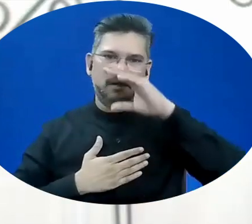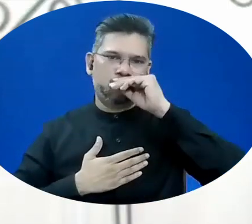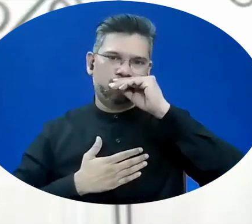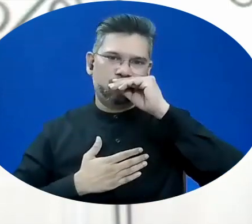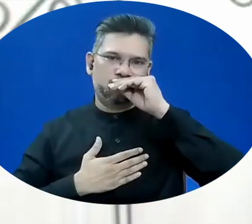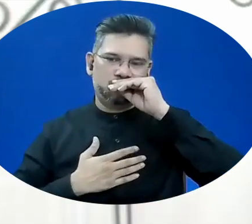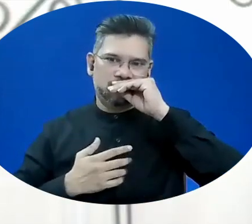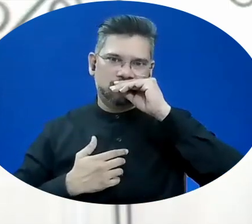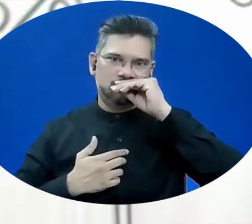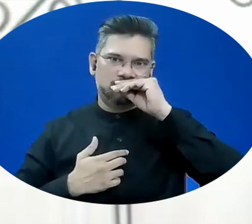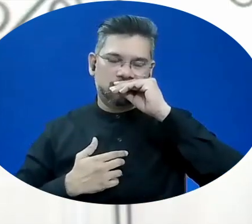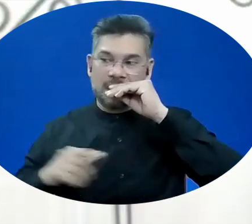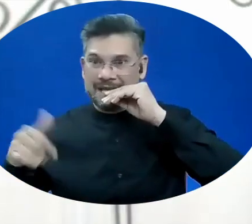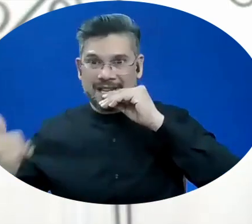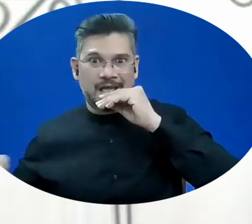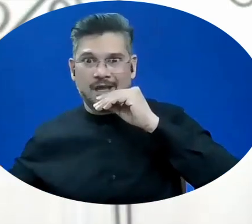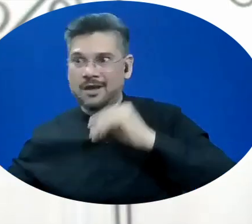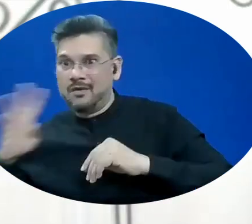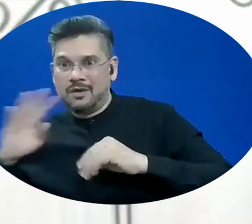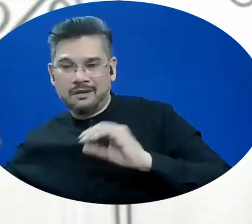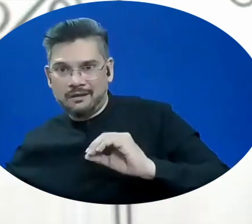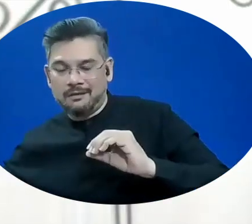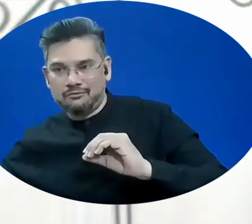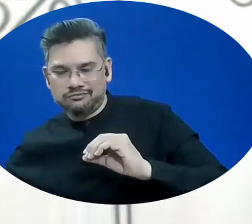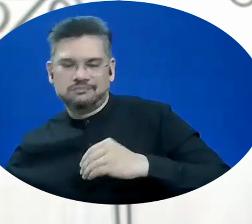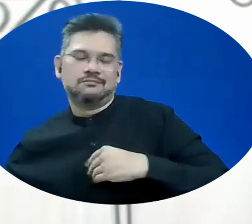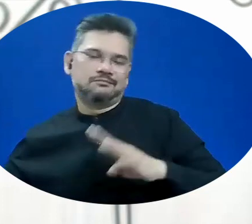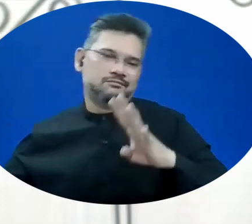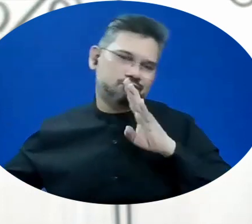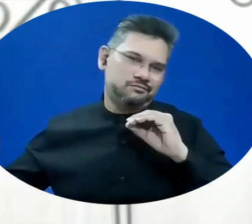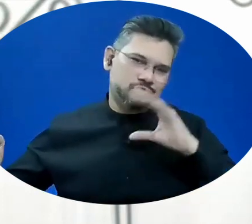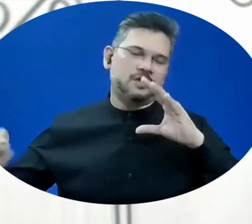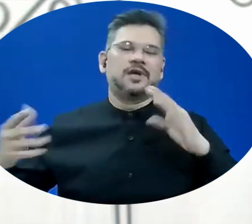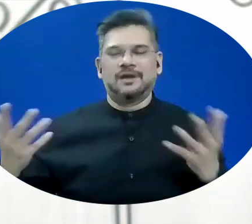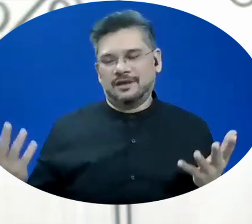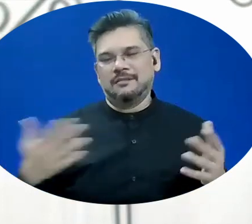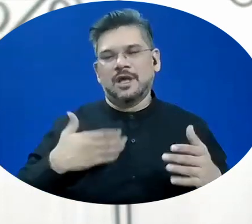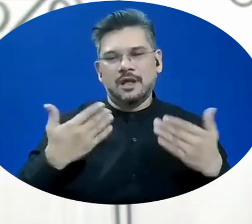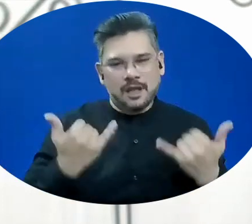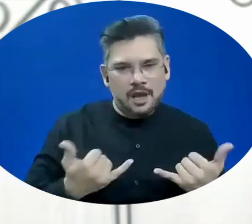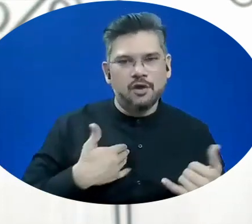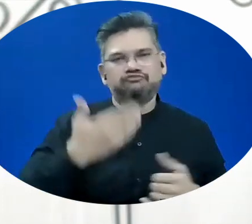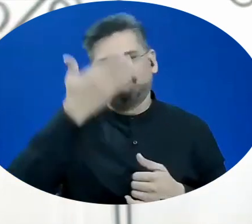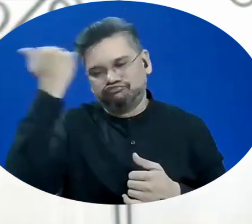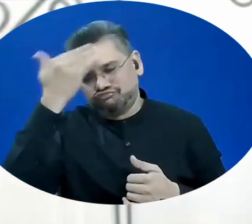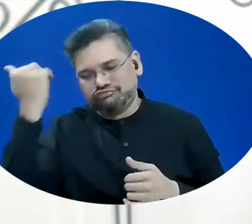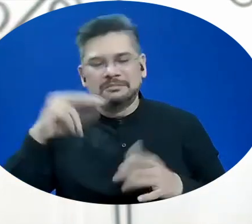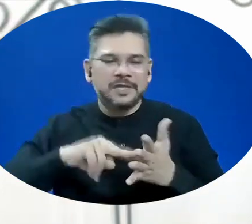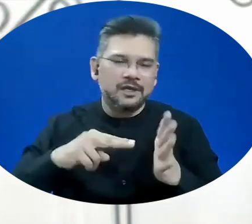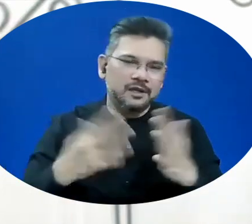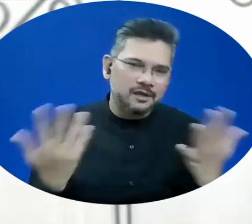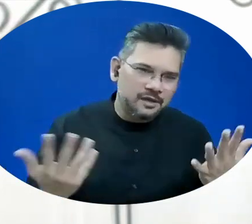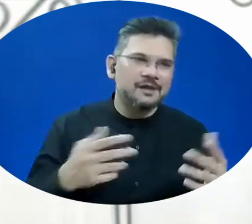now he's nonverbal and I have a voice, and now I speak about dementia, and I challenge perceptions and stigmas,